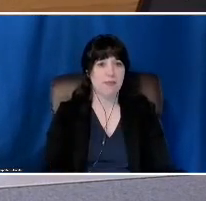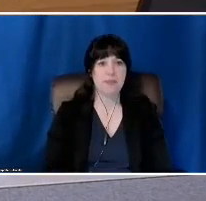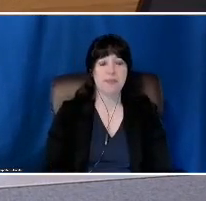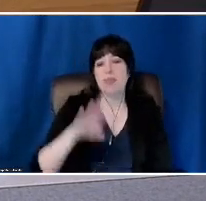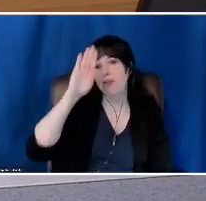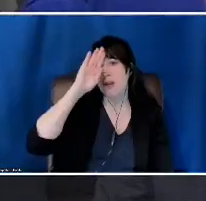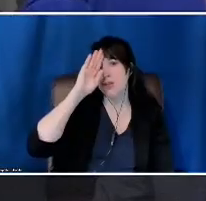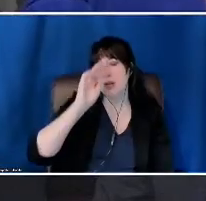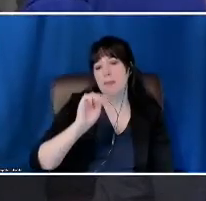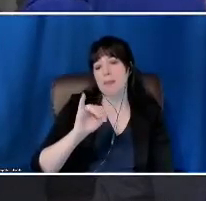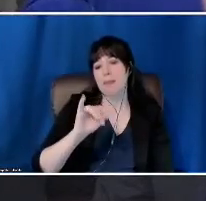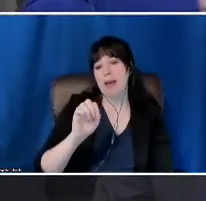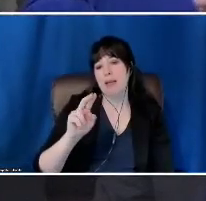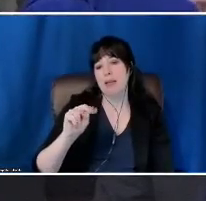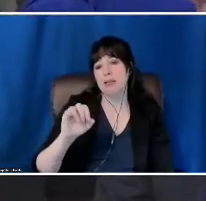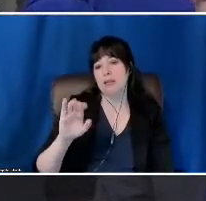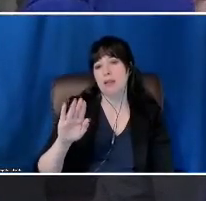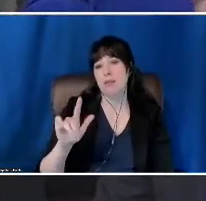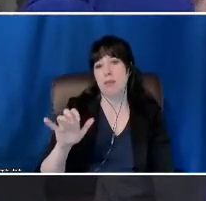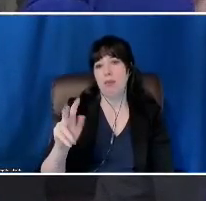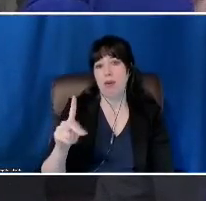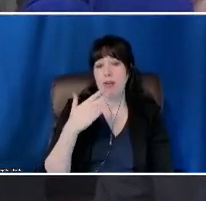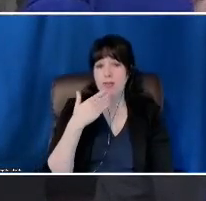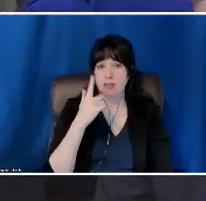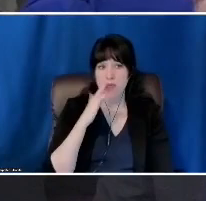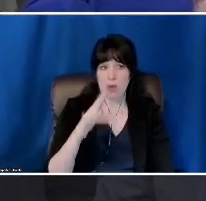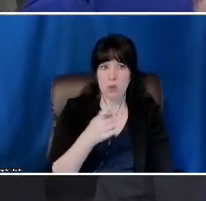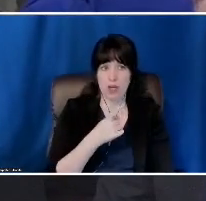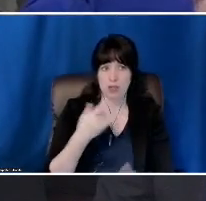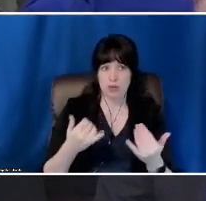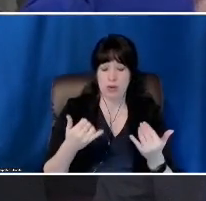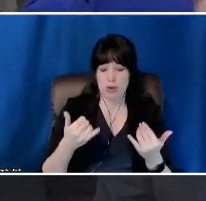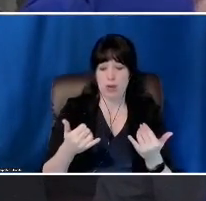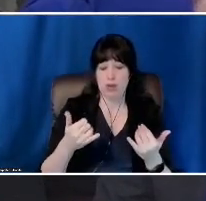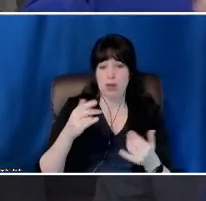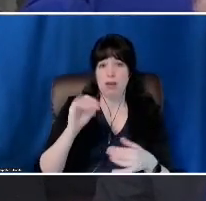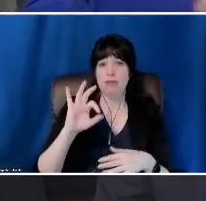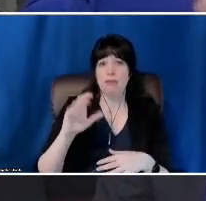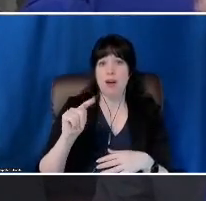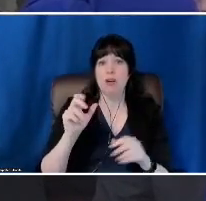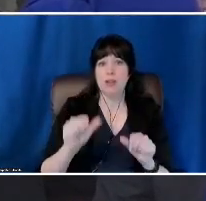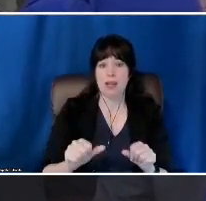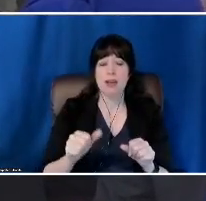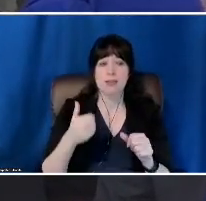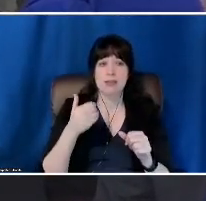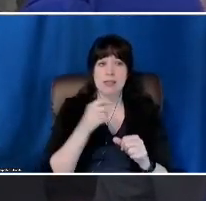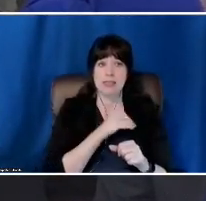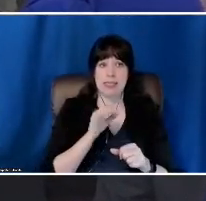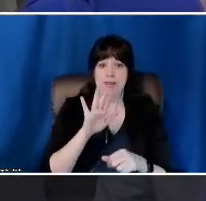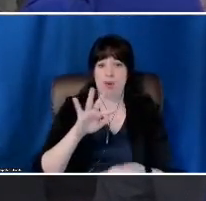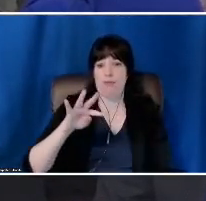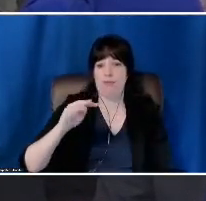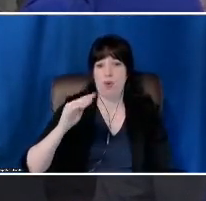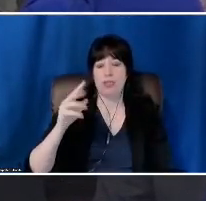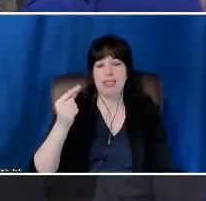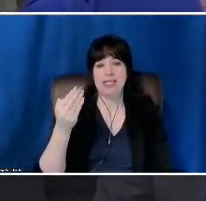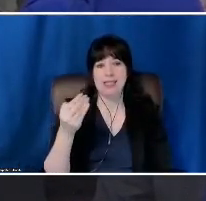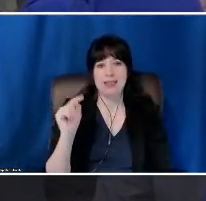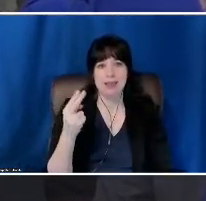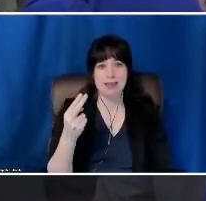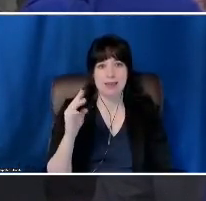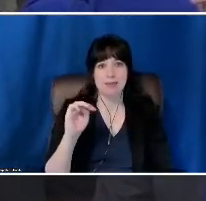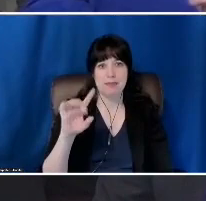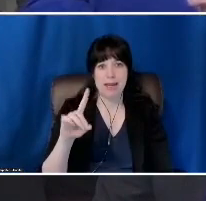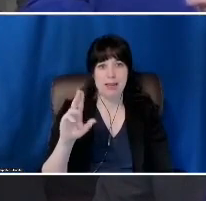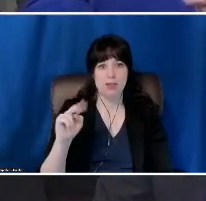Niblock, thanks for the question. Current situation is Falk has been able to staff their 14th medic unit. They are